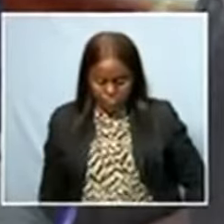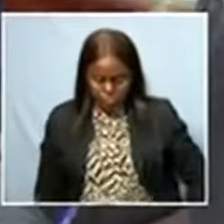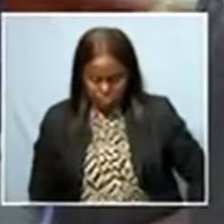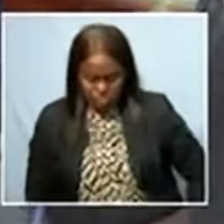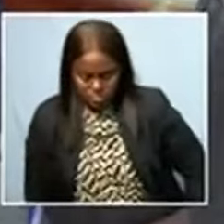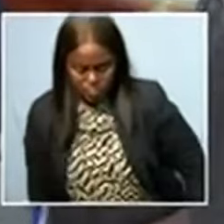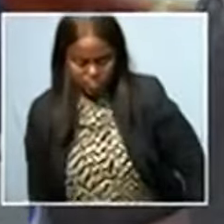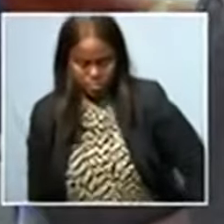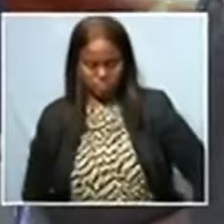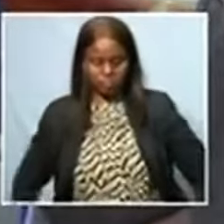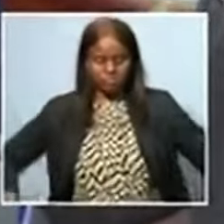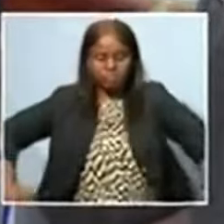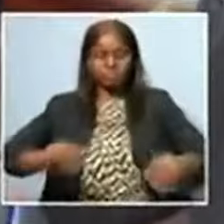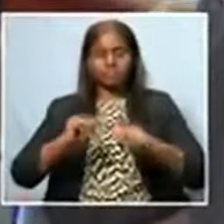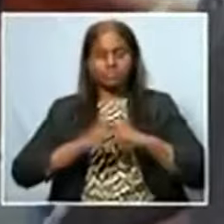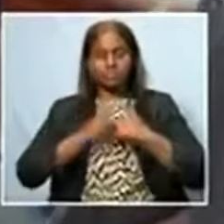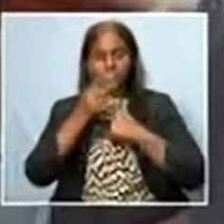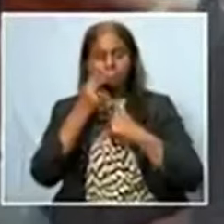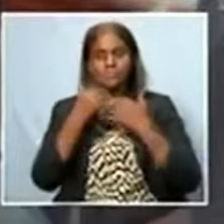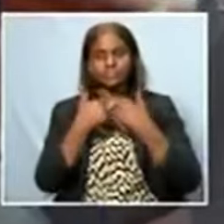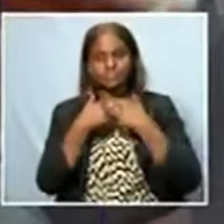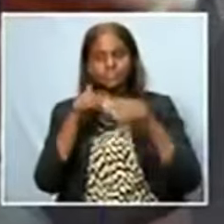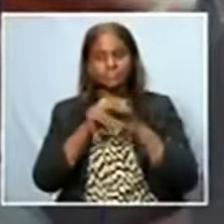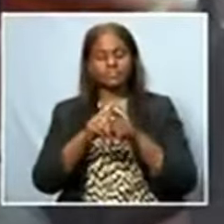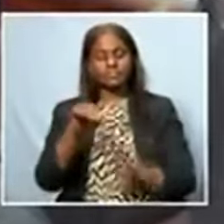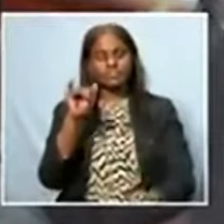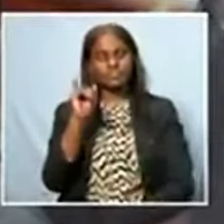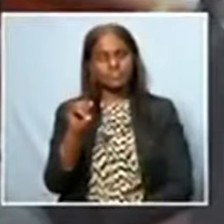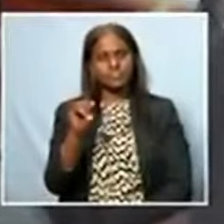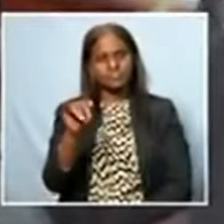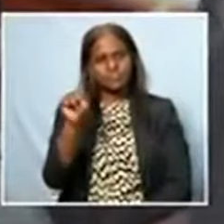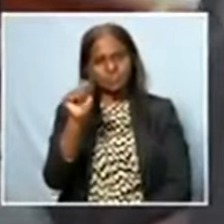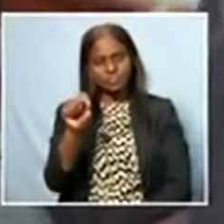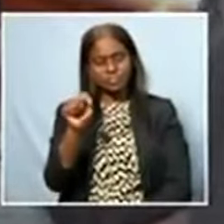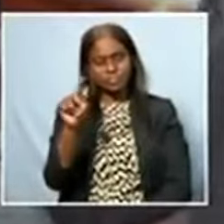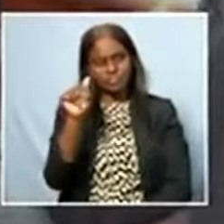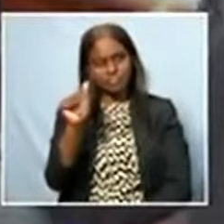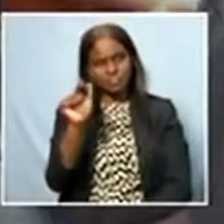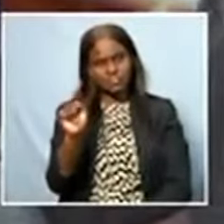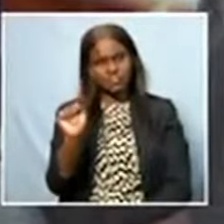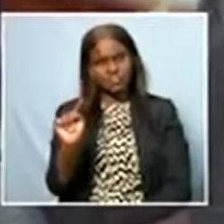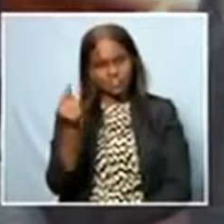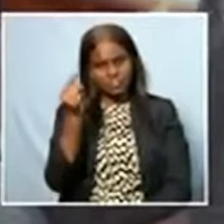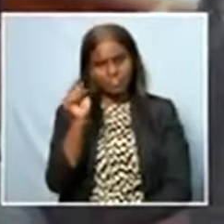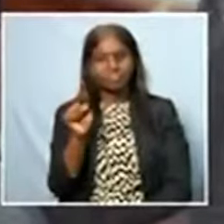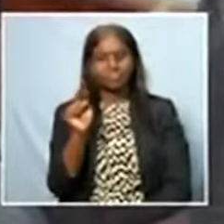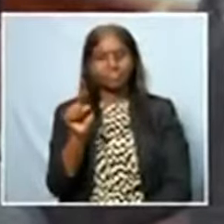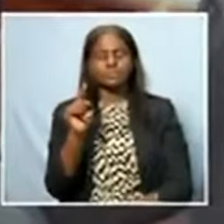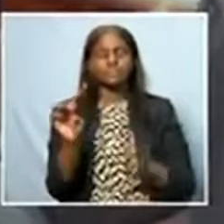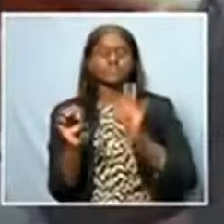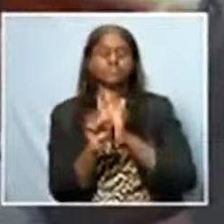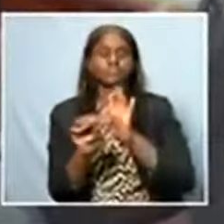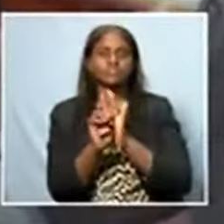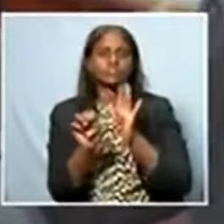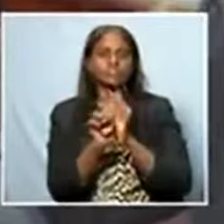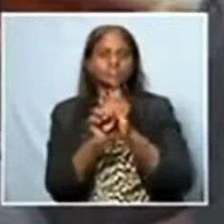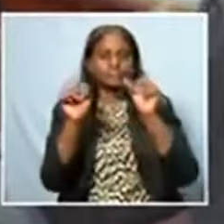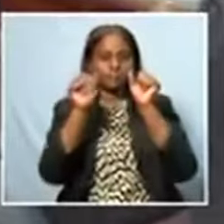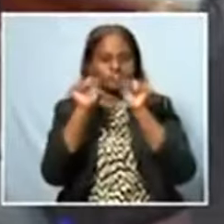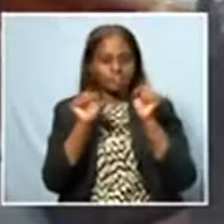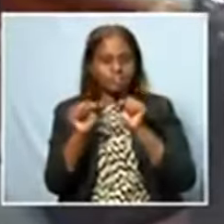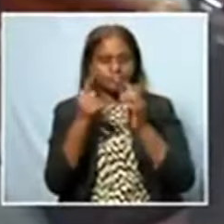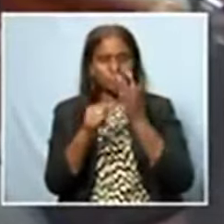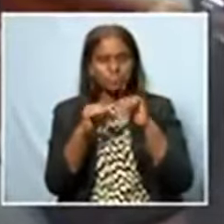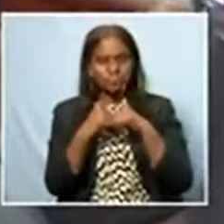When we look at what we have in the Income Tax Act, this is the first such structure that we